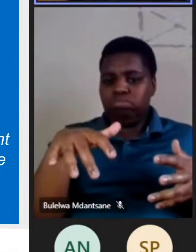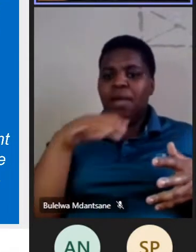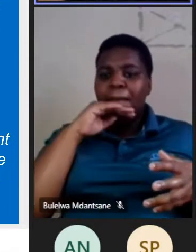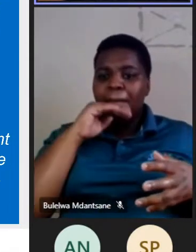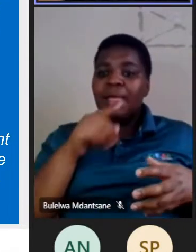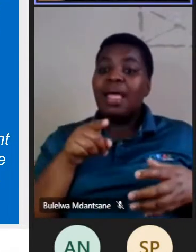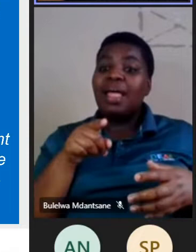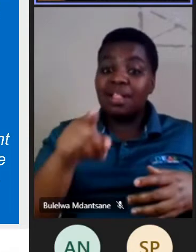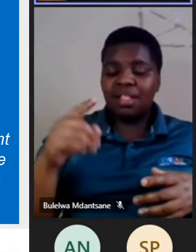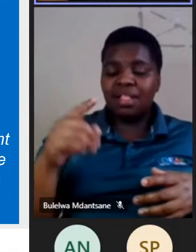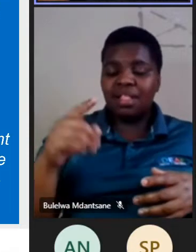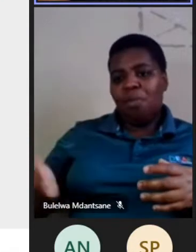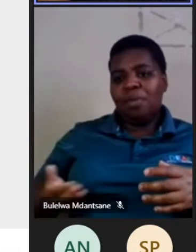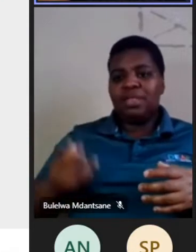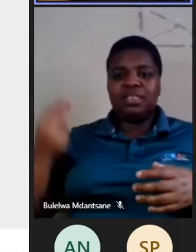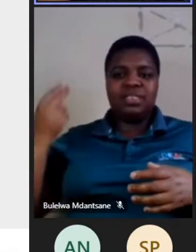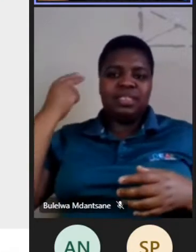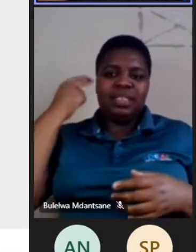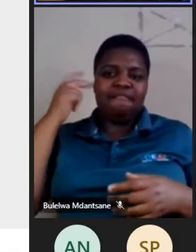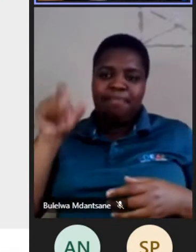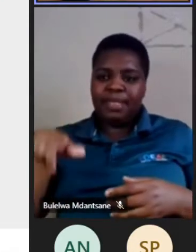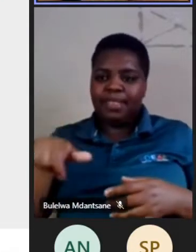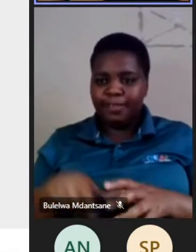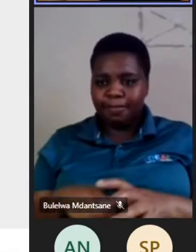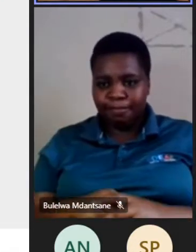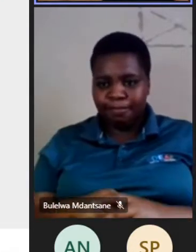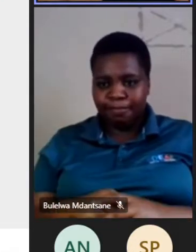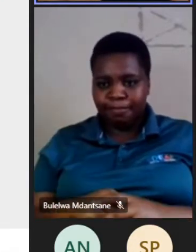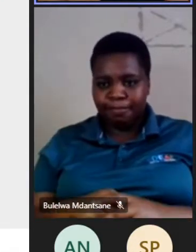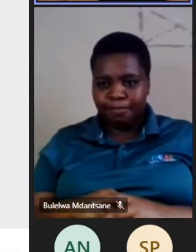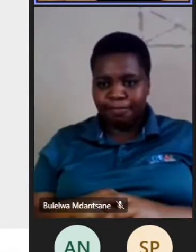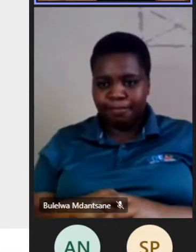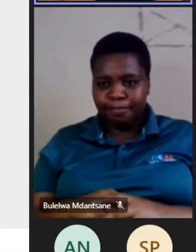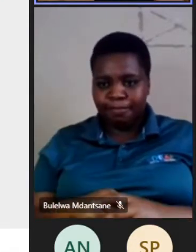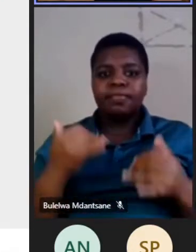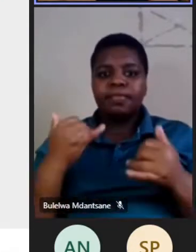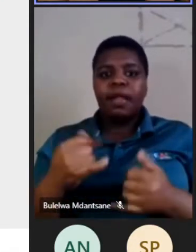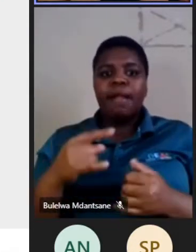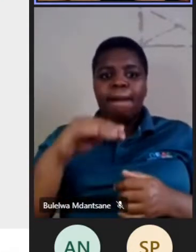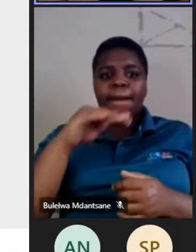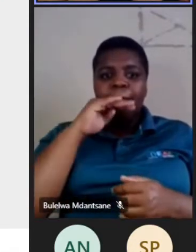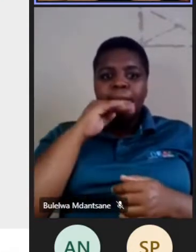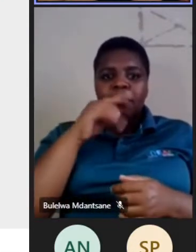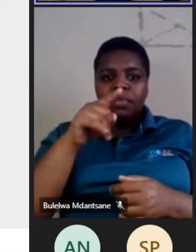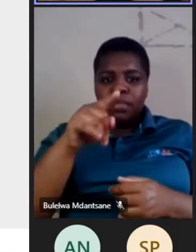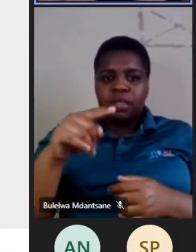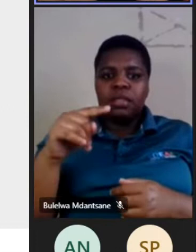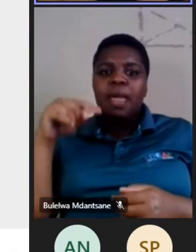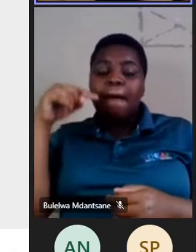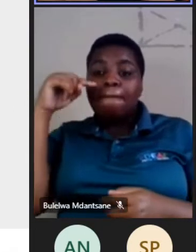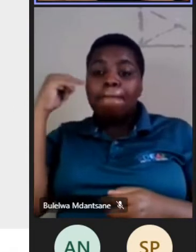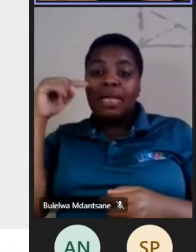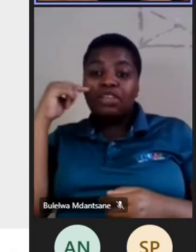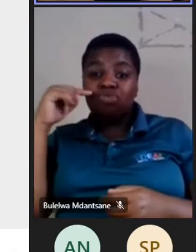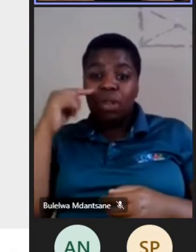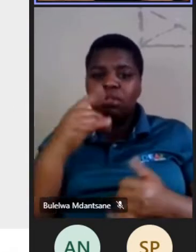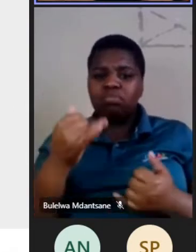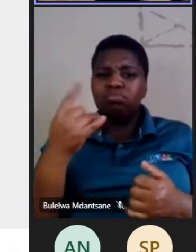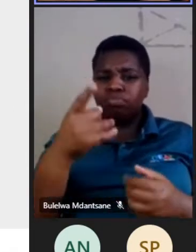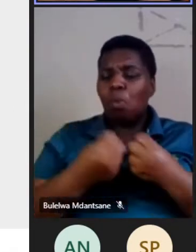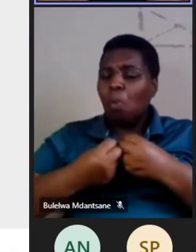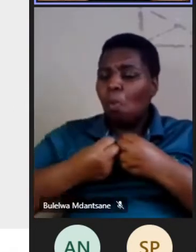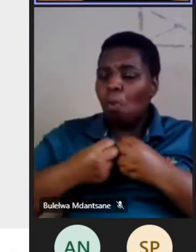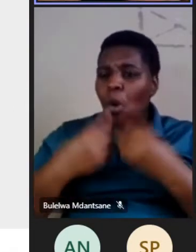or different ones. When it comes to menstrual hygiene, a very, very different picture emerged. So most of these young women use